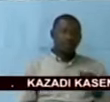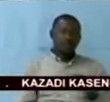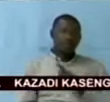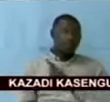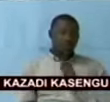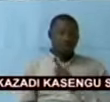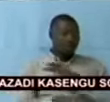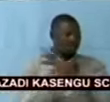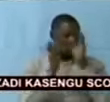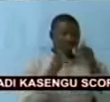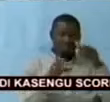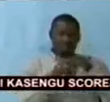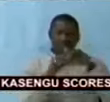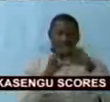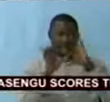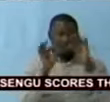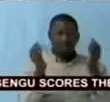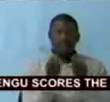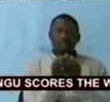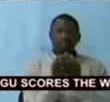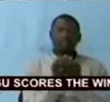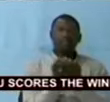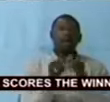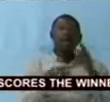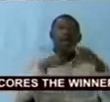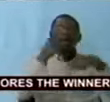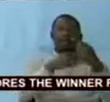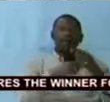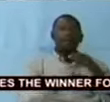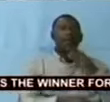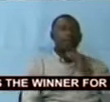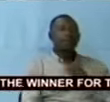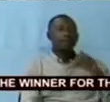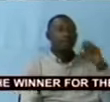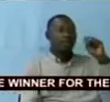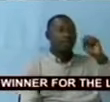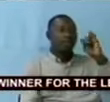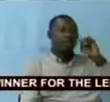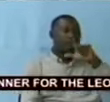Mr. Silla's case and he was evacuated,